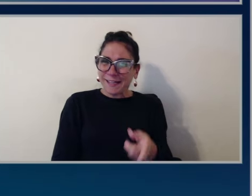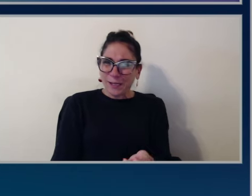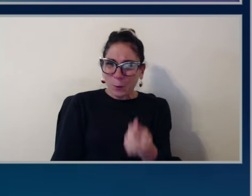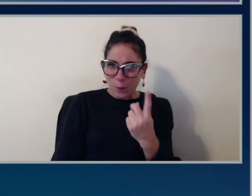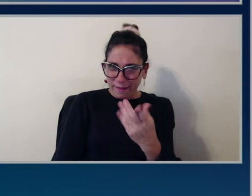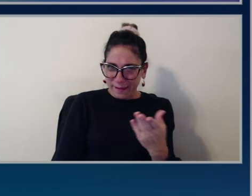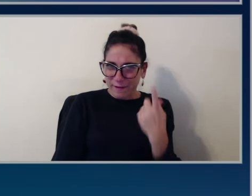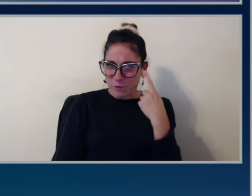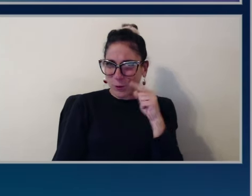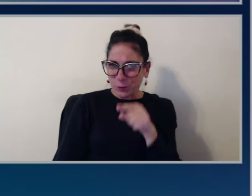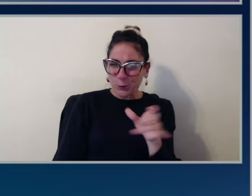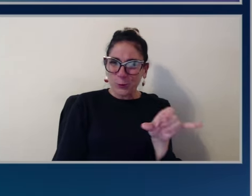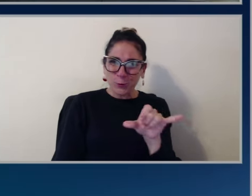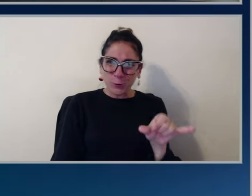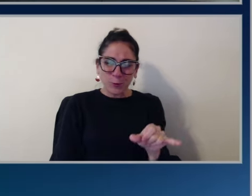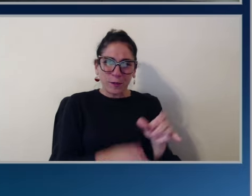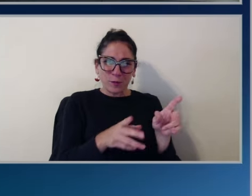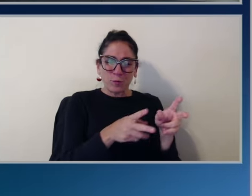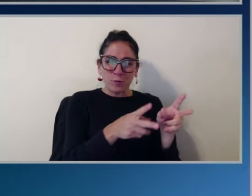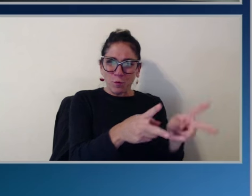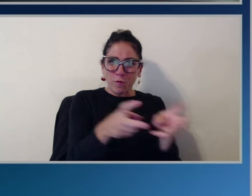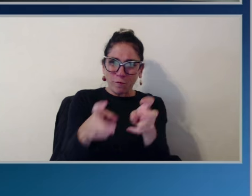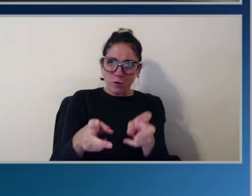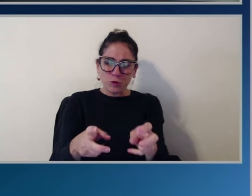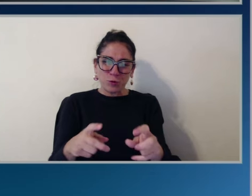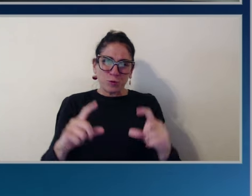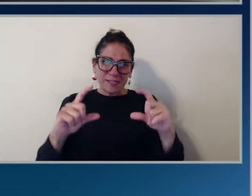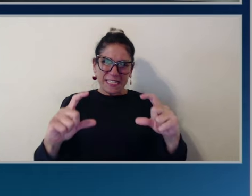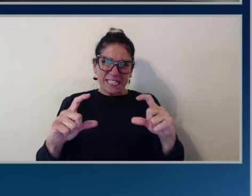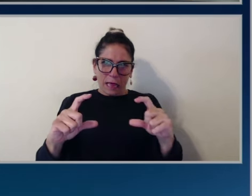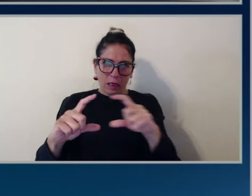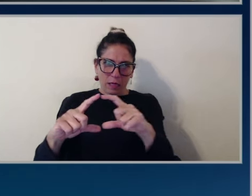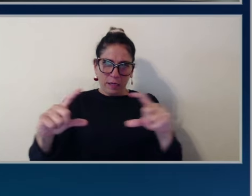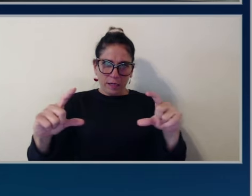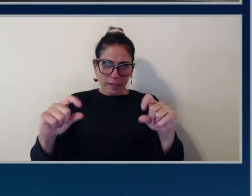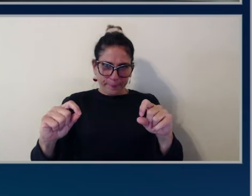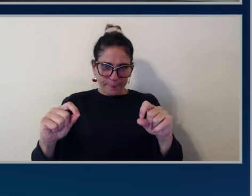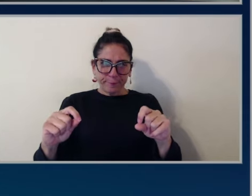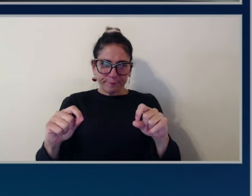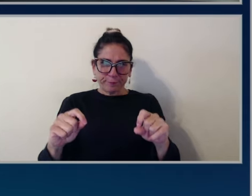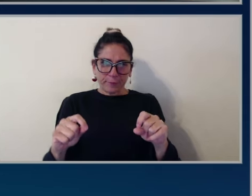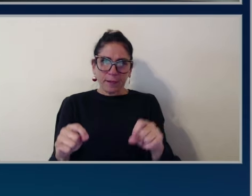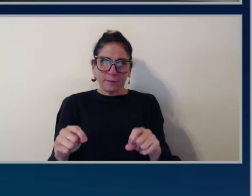just move it to the cell. And now I can just replace it with